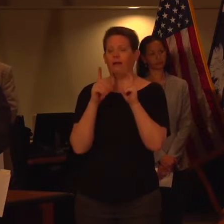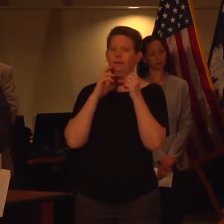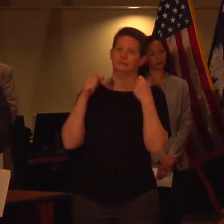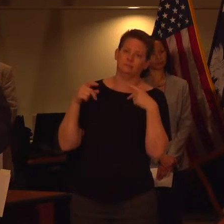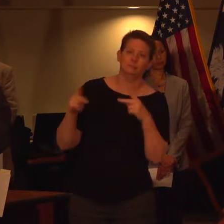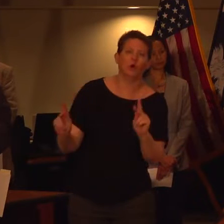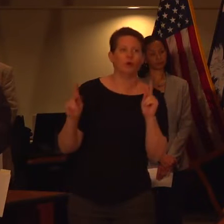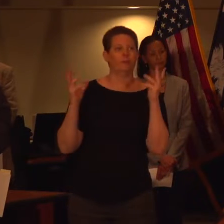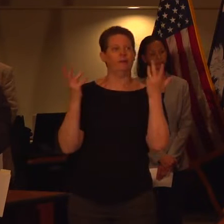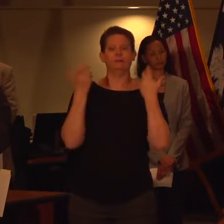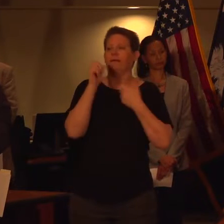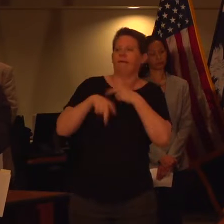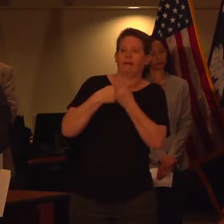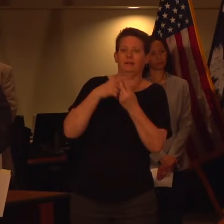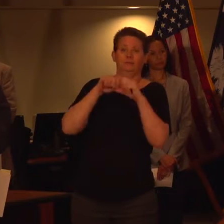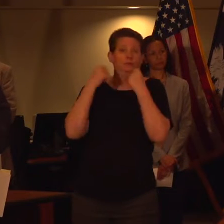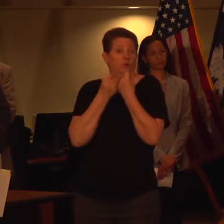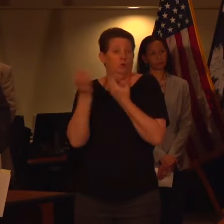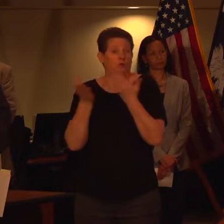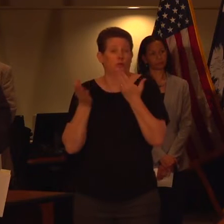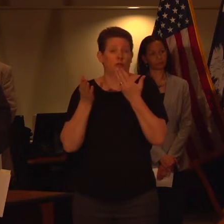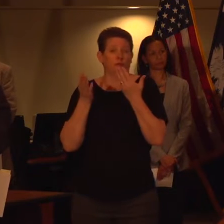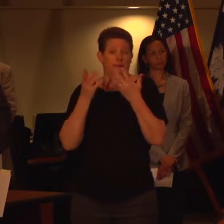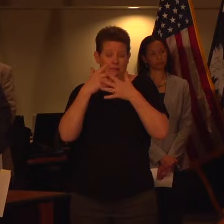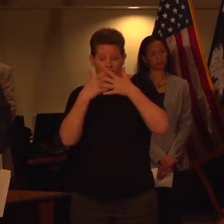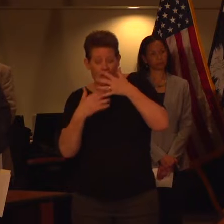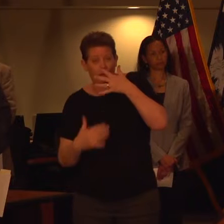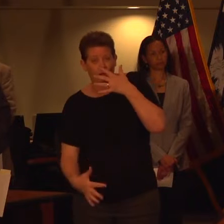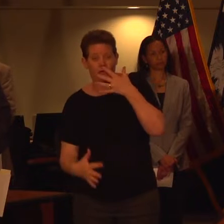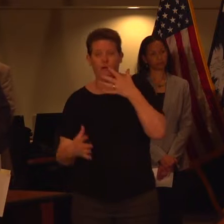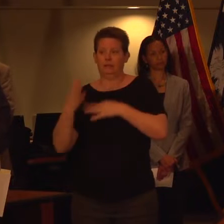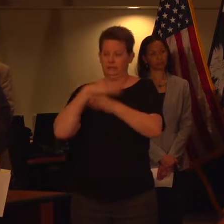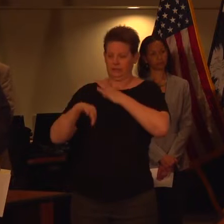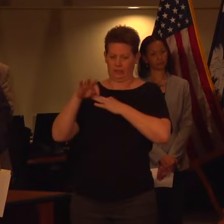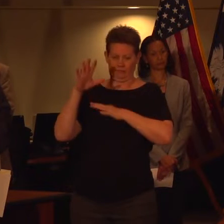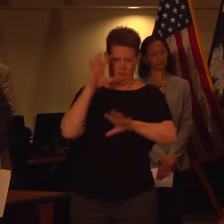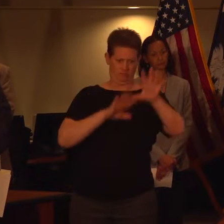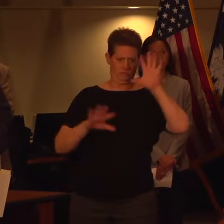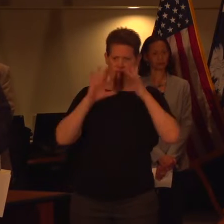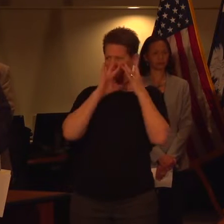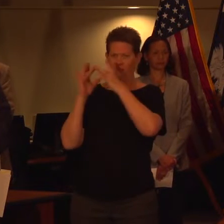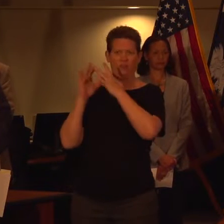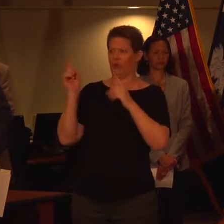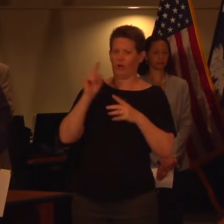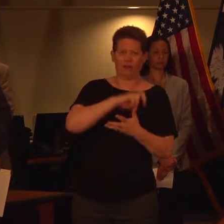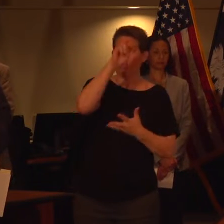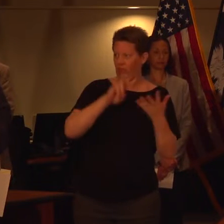permitting, social services, and all of the above instead of getting lost in the web on the